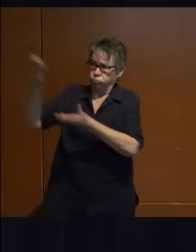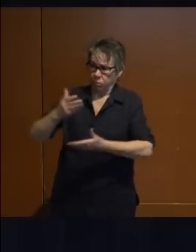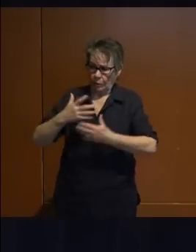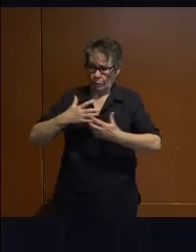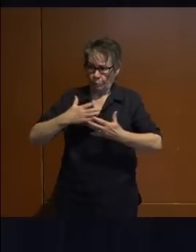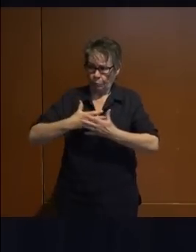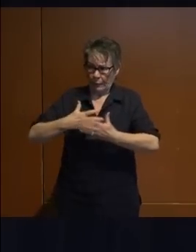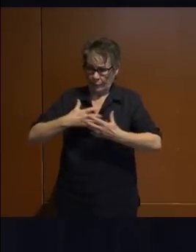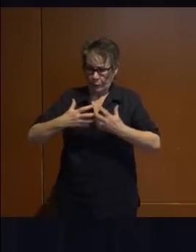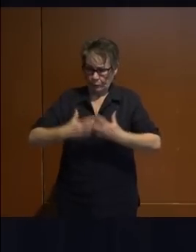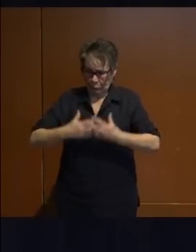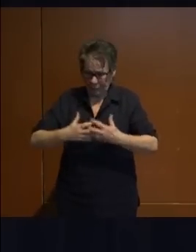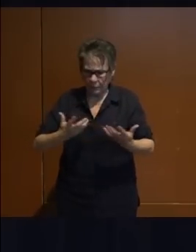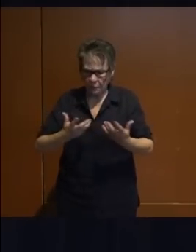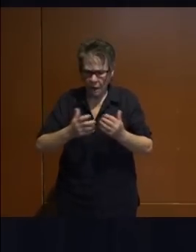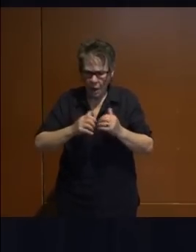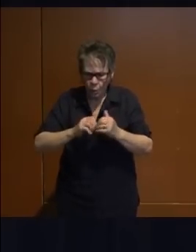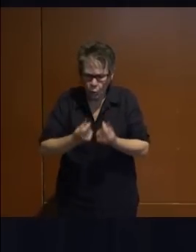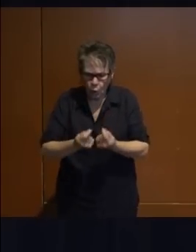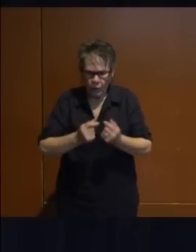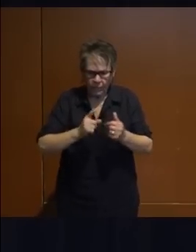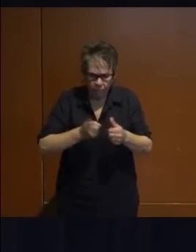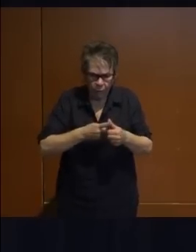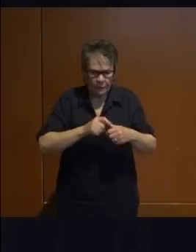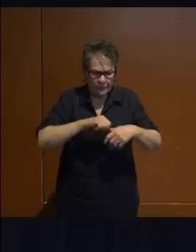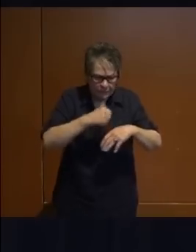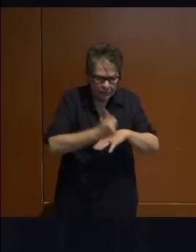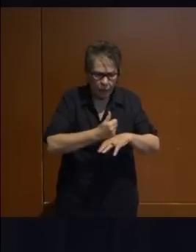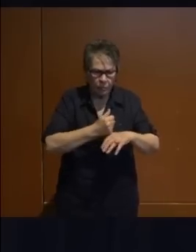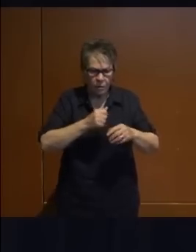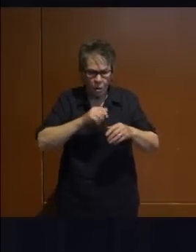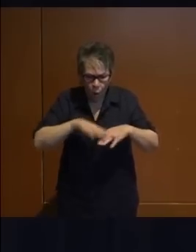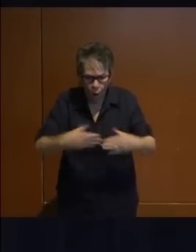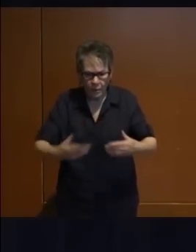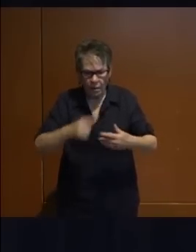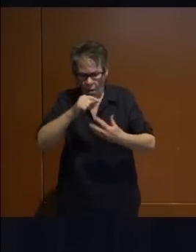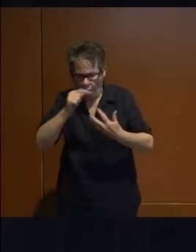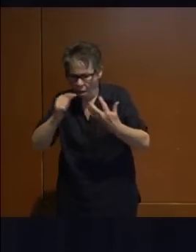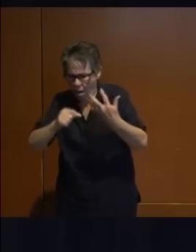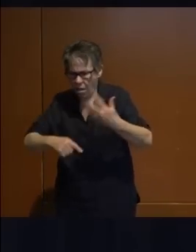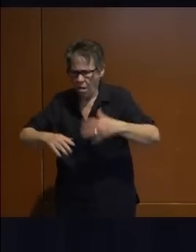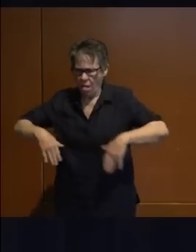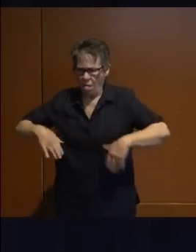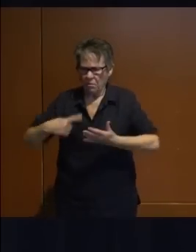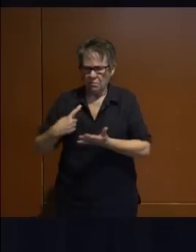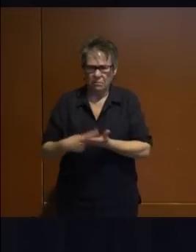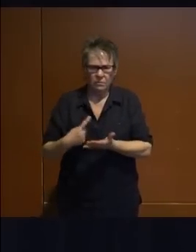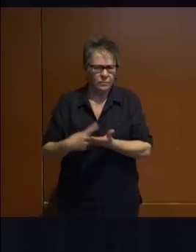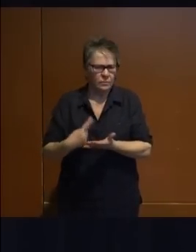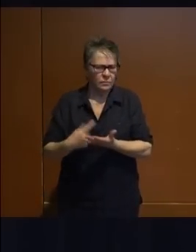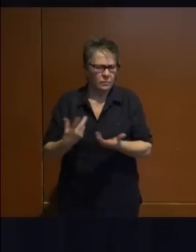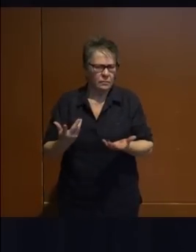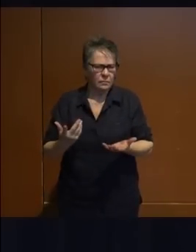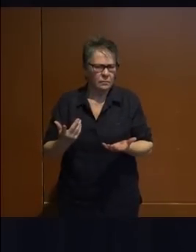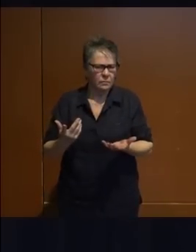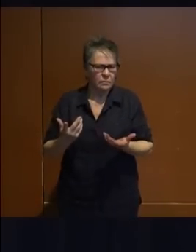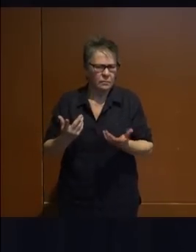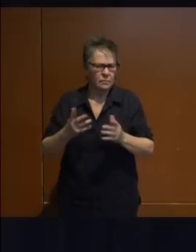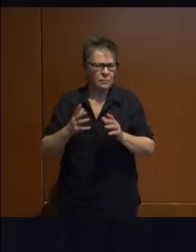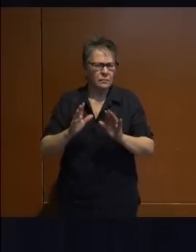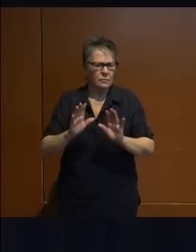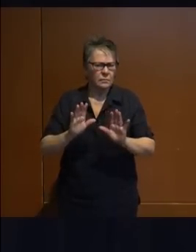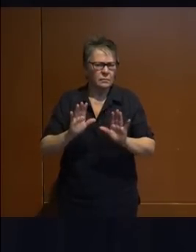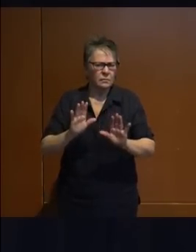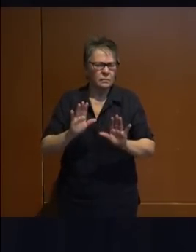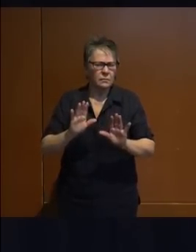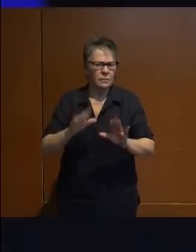whole country. So I'll clarify if I'm mistaken, but I would imagine that when they get here, that they're ready to go. Yeah,